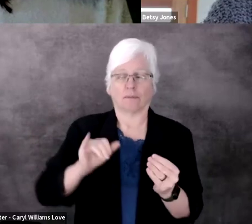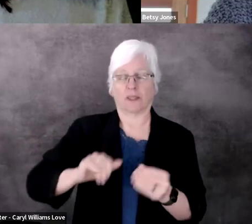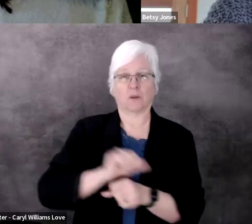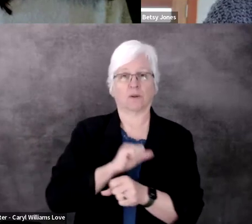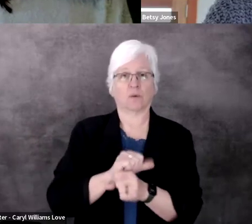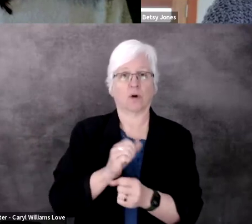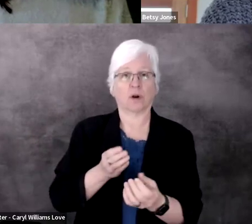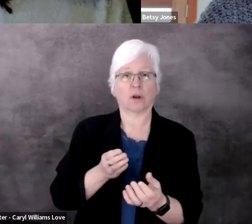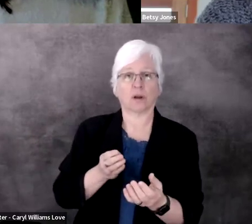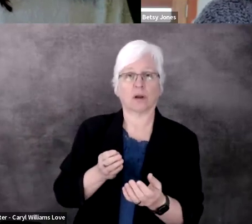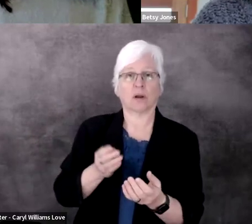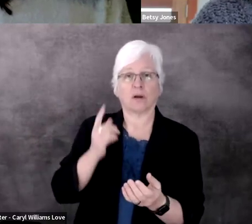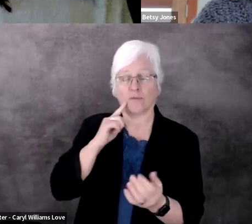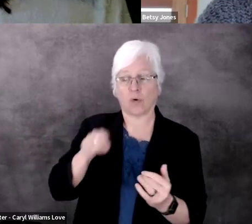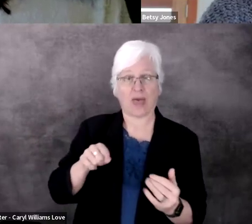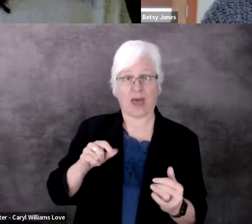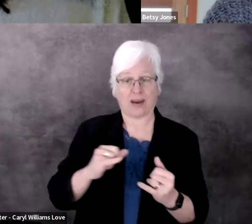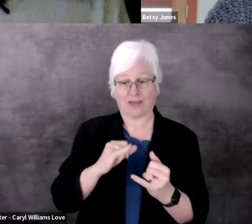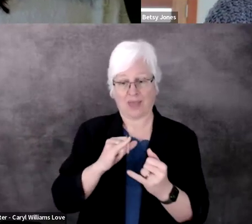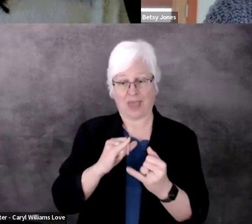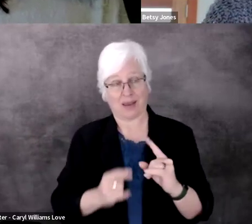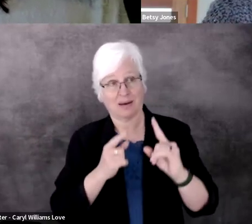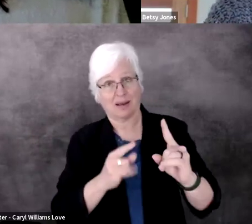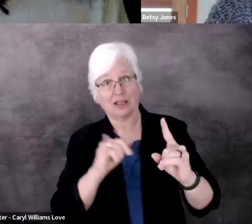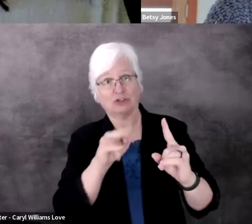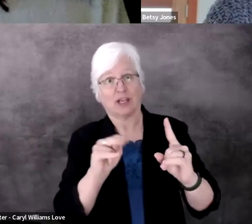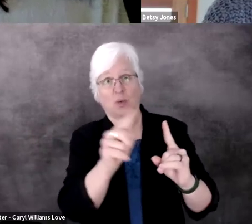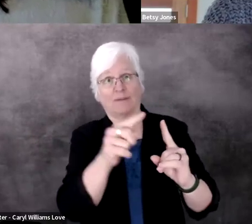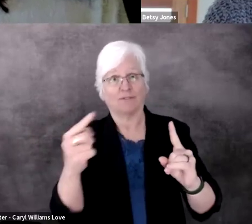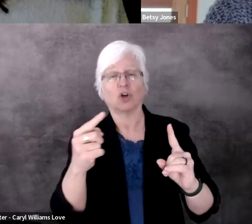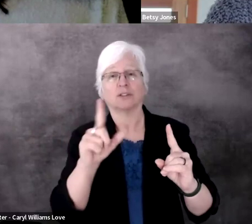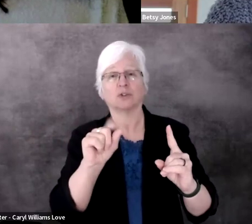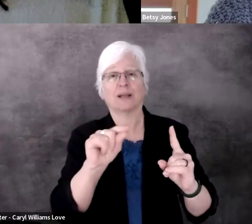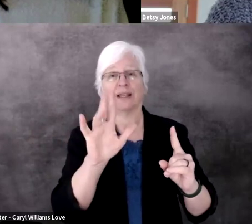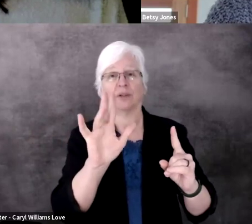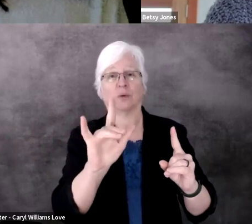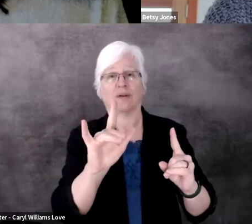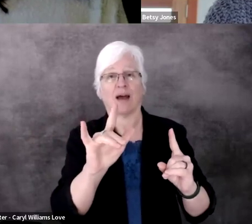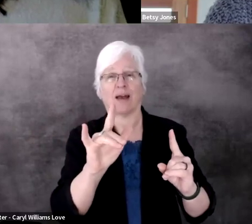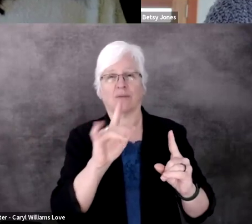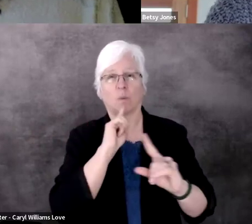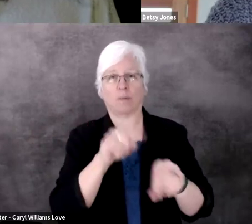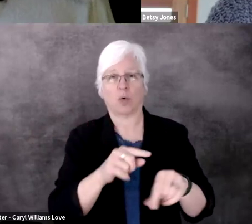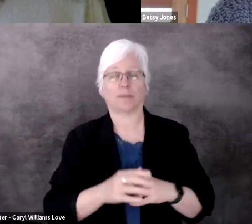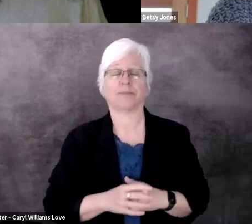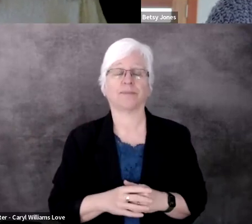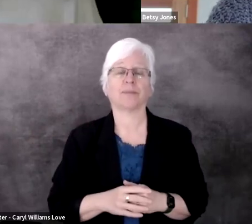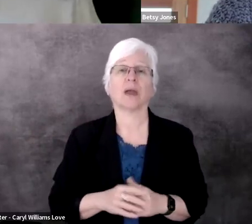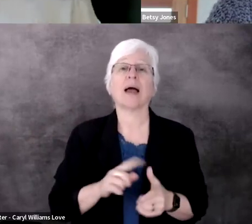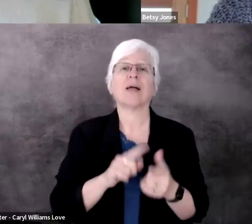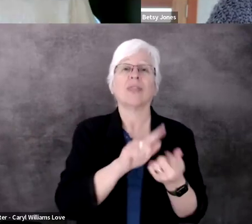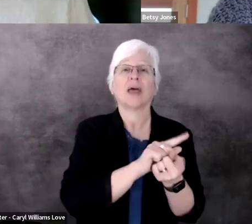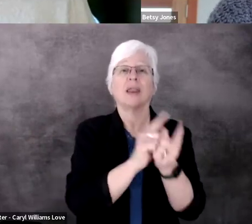the delivery of that final report on January 1st. And then facilitation will be shifted to healthcare